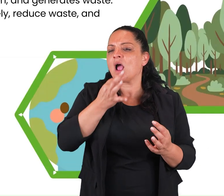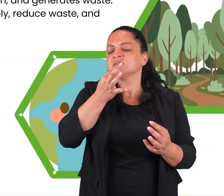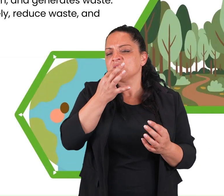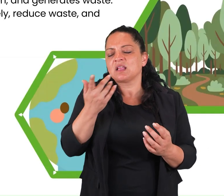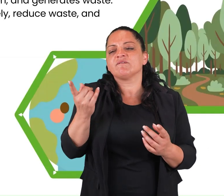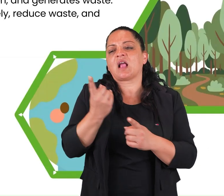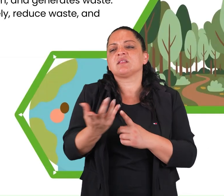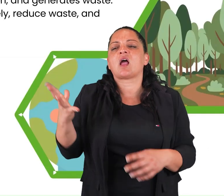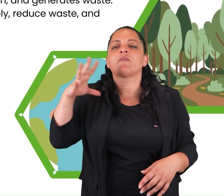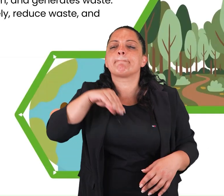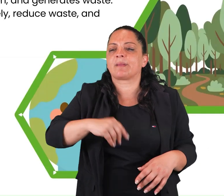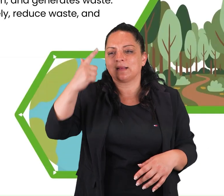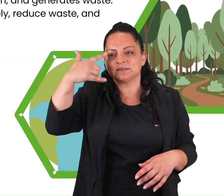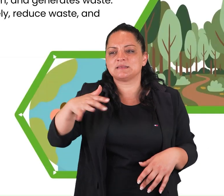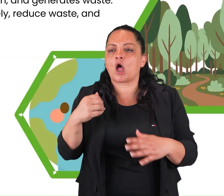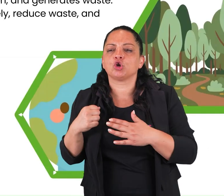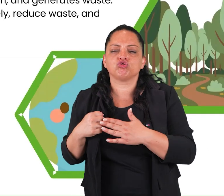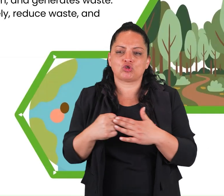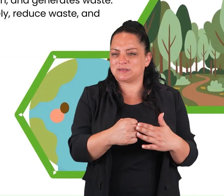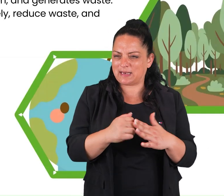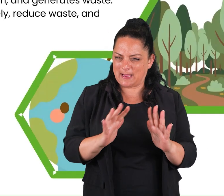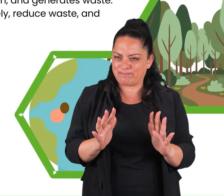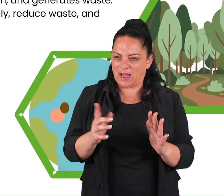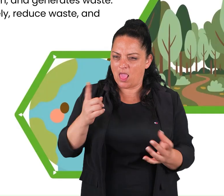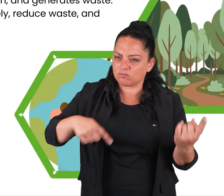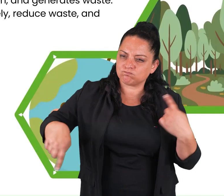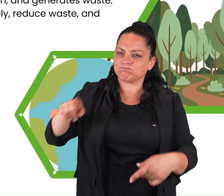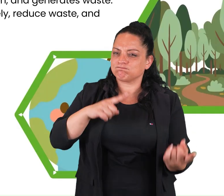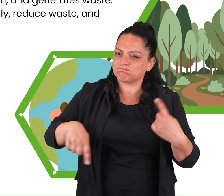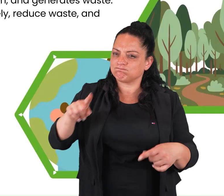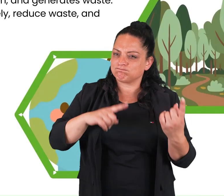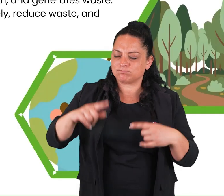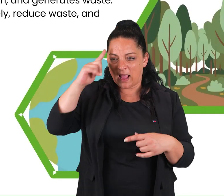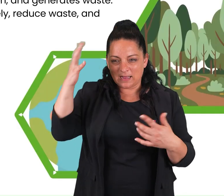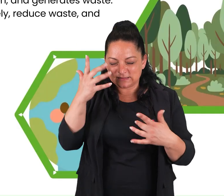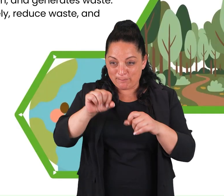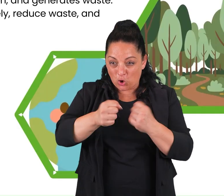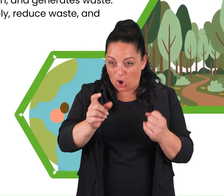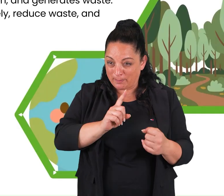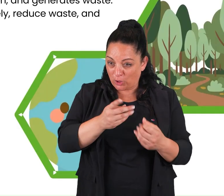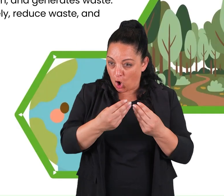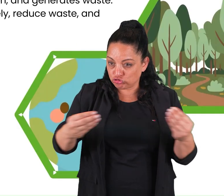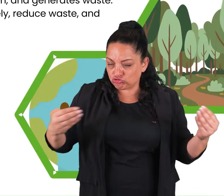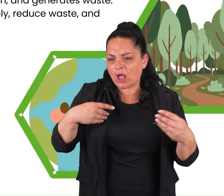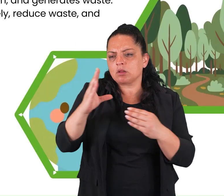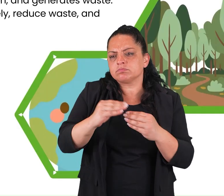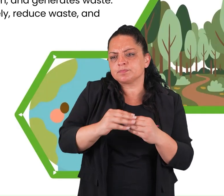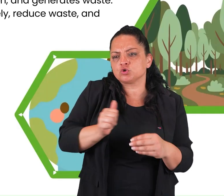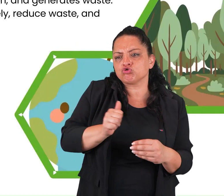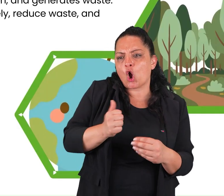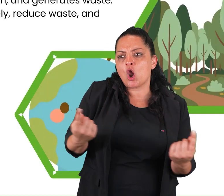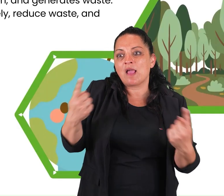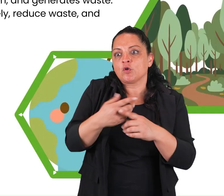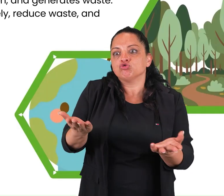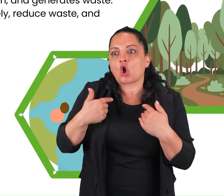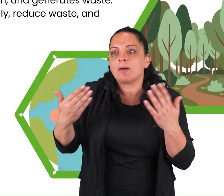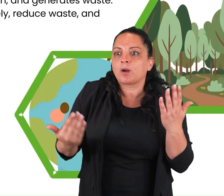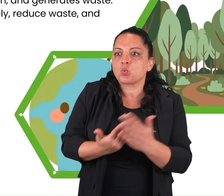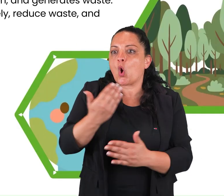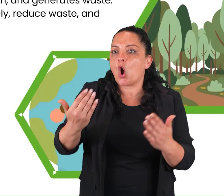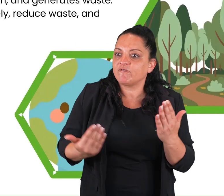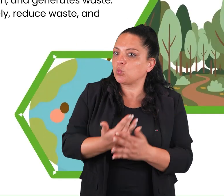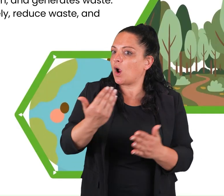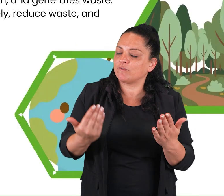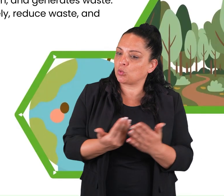is another practice of sustainability. For example, by repairing our broken items rather than